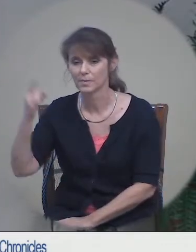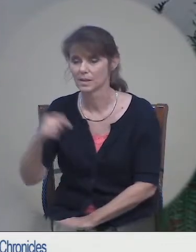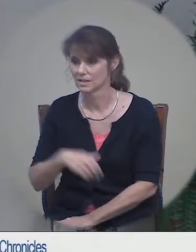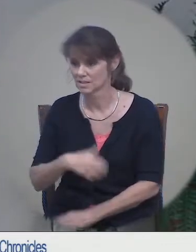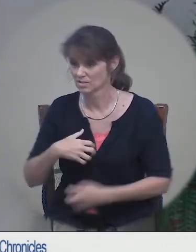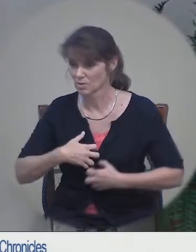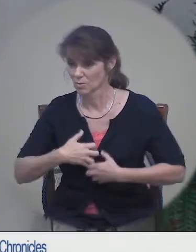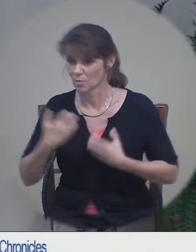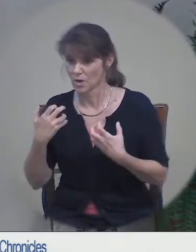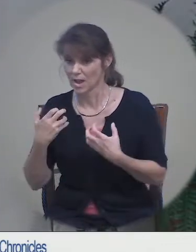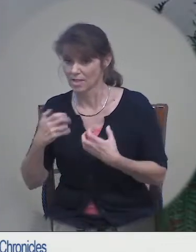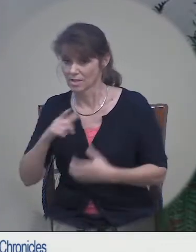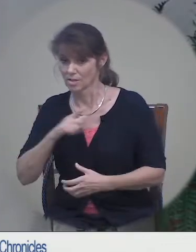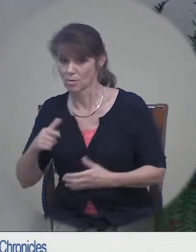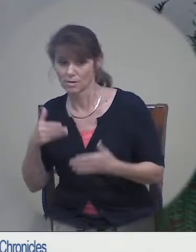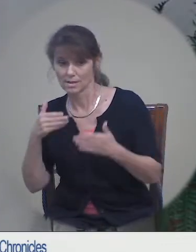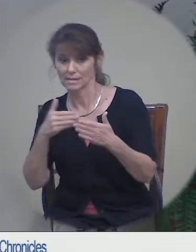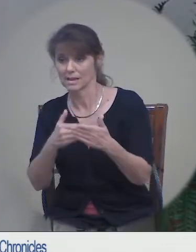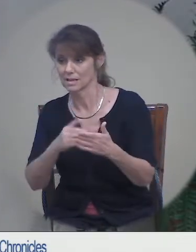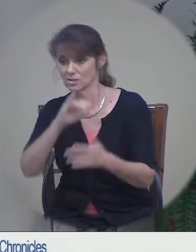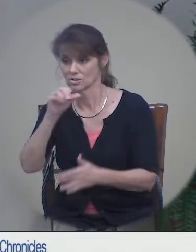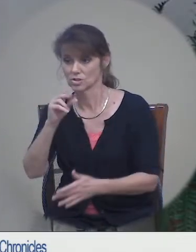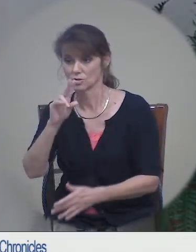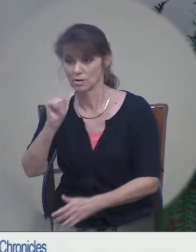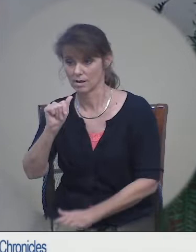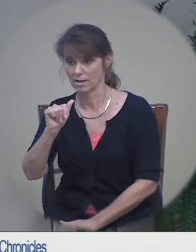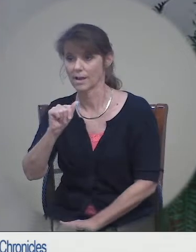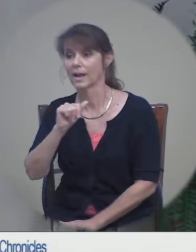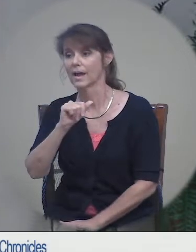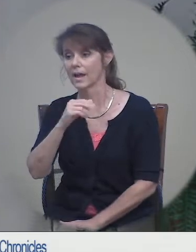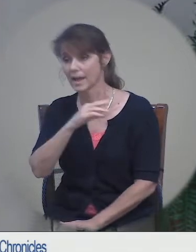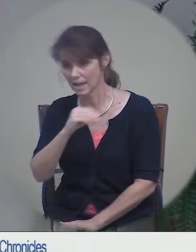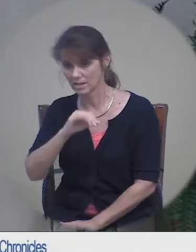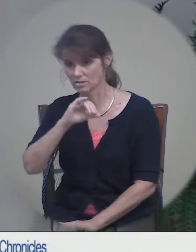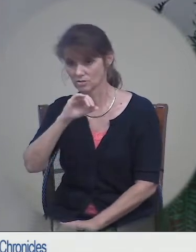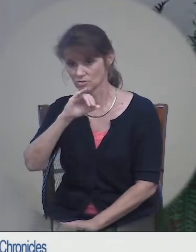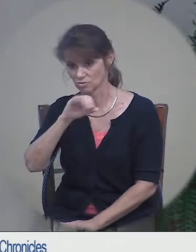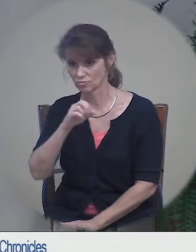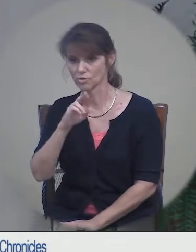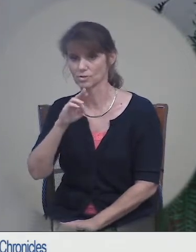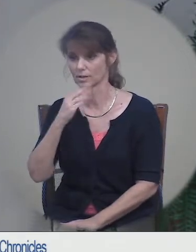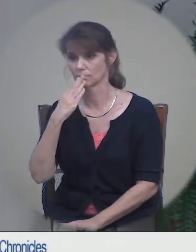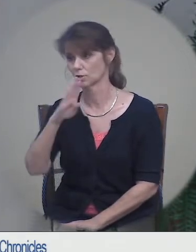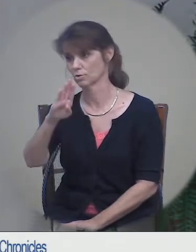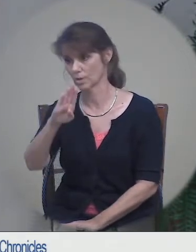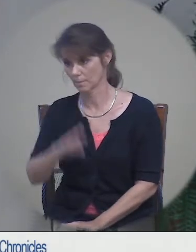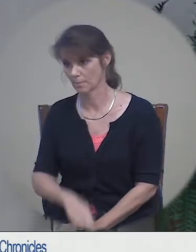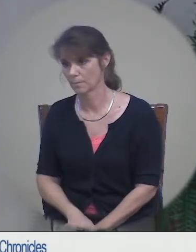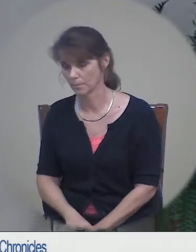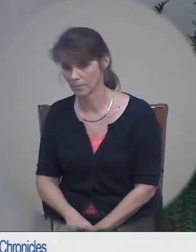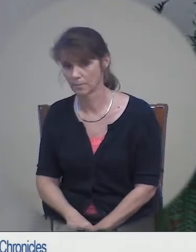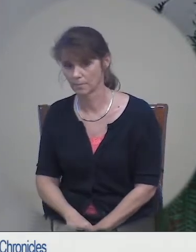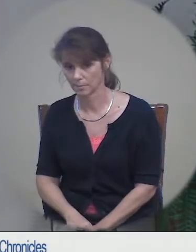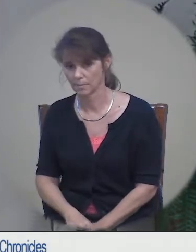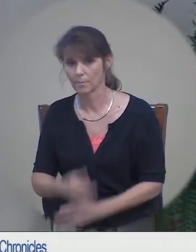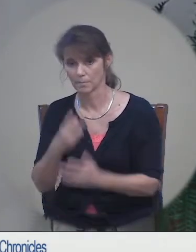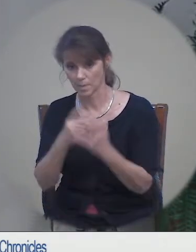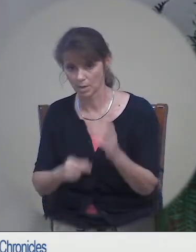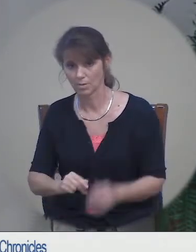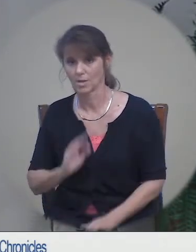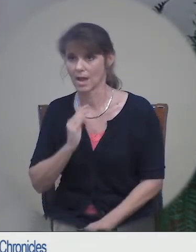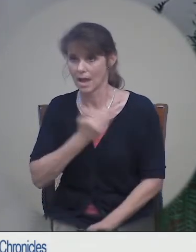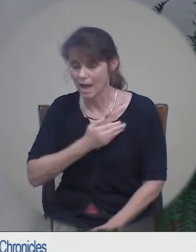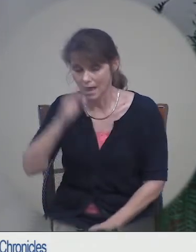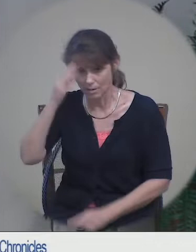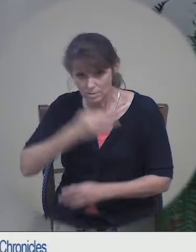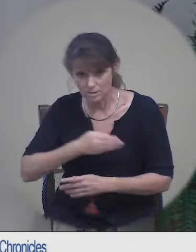of the Lord was against Judah and Jerusalem. And then he talks about how they have reaped these consequences. Our sons, our